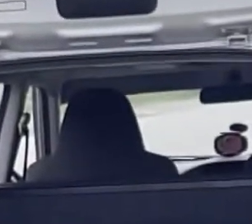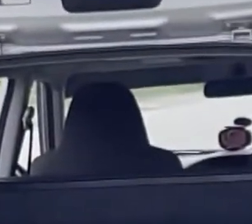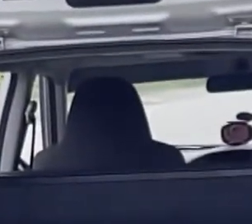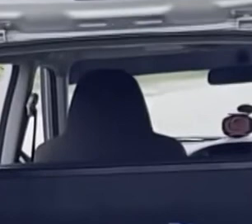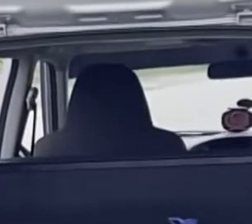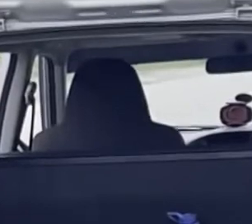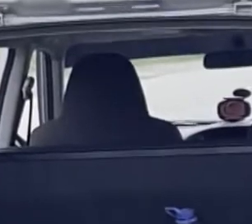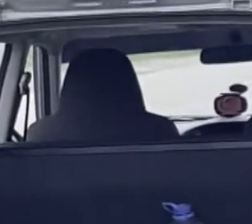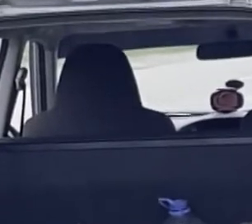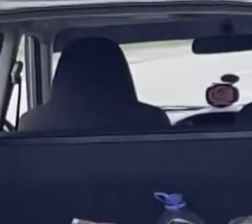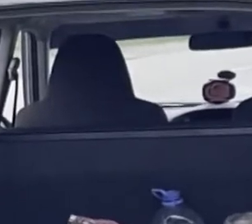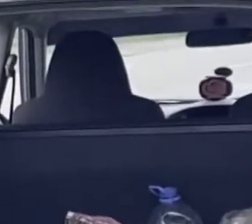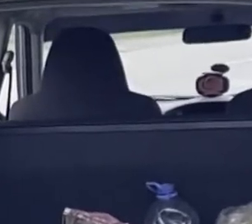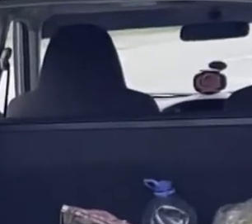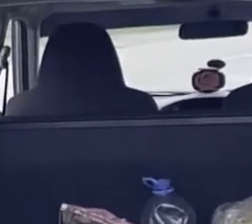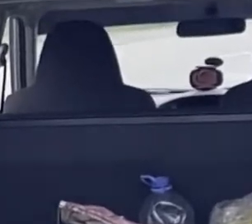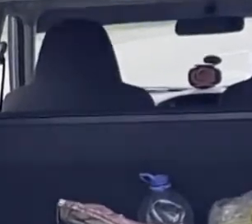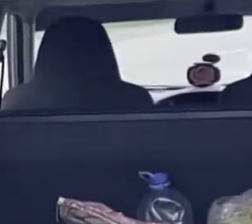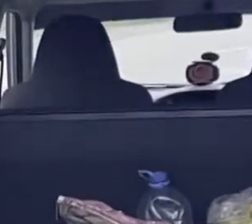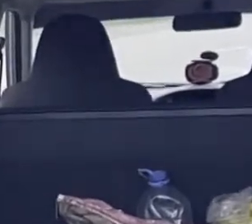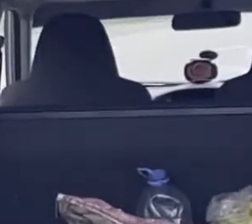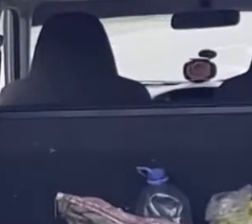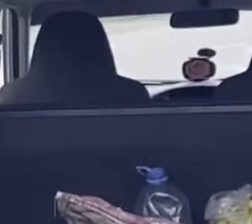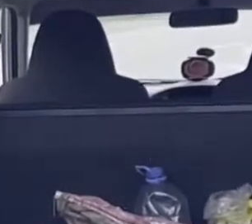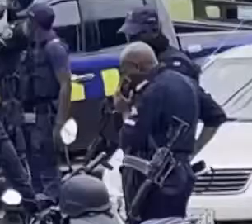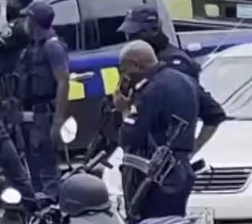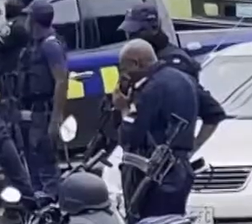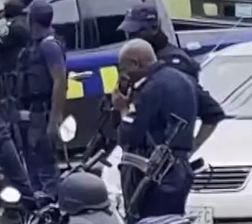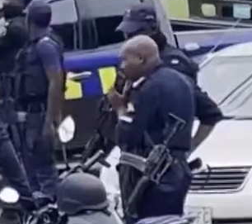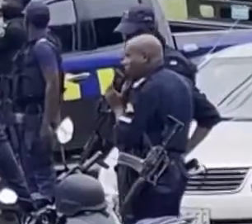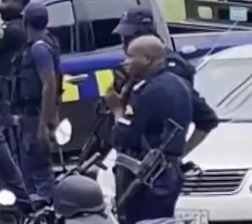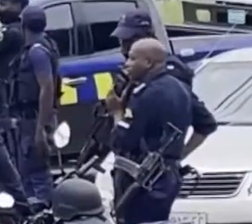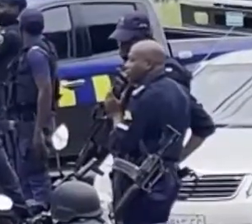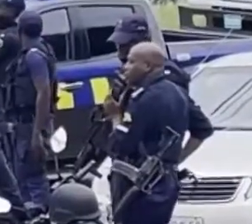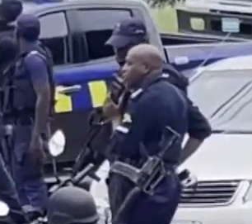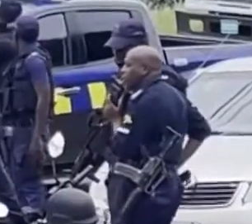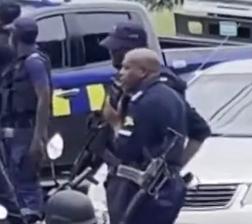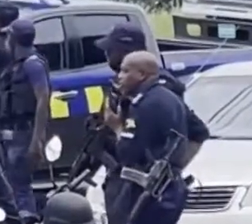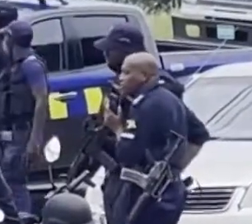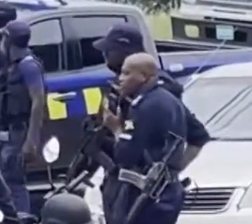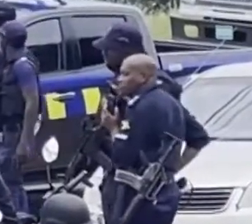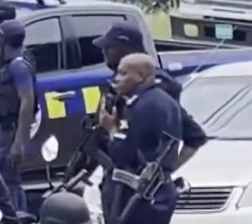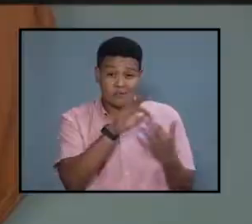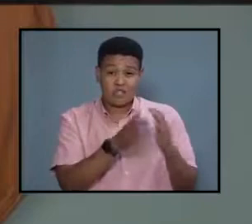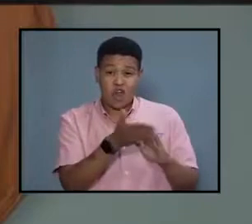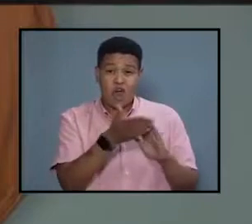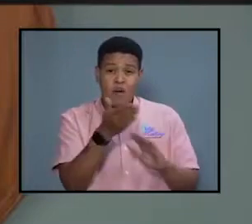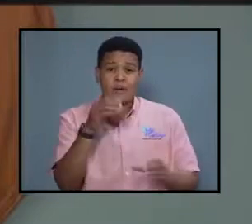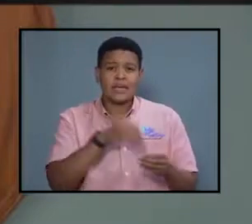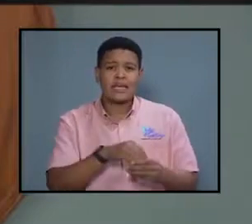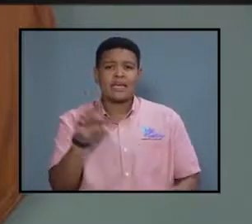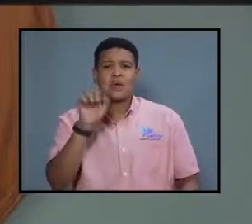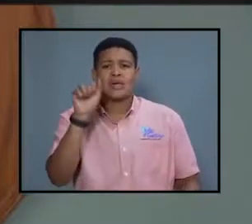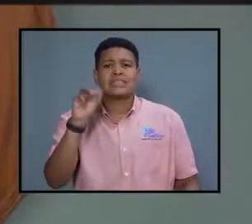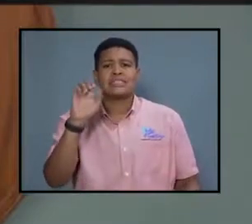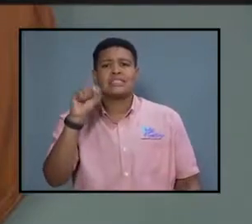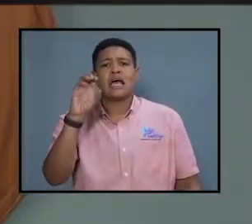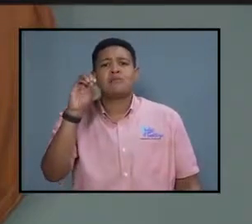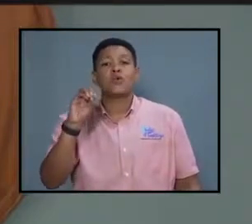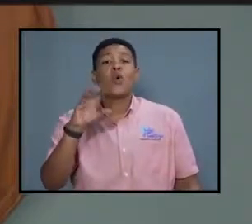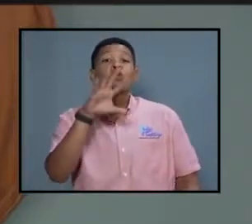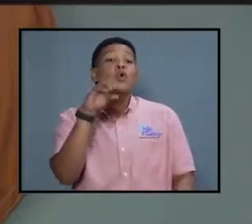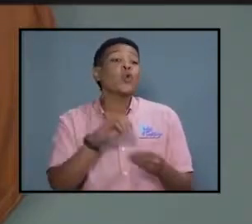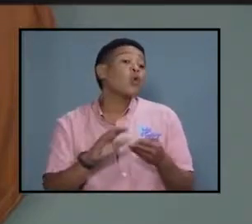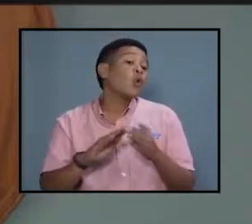% in the St. Catharine South and St. Catharine North divisions, respectively. In other news